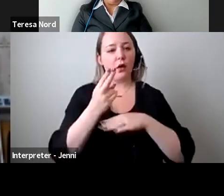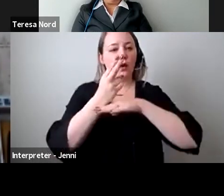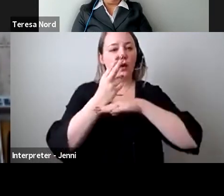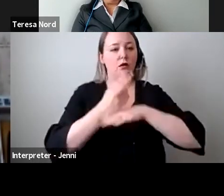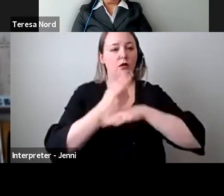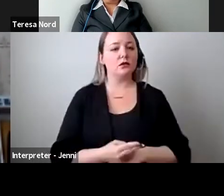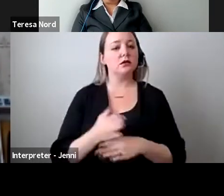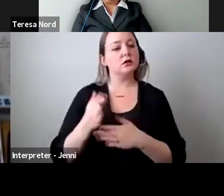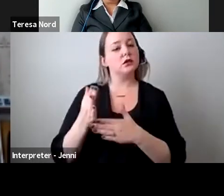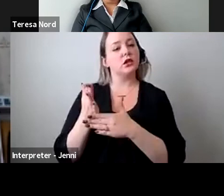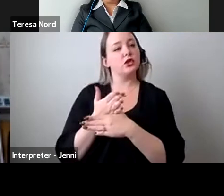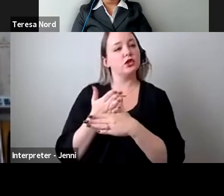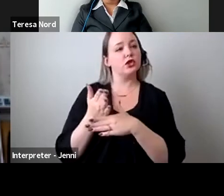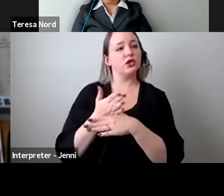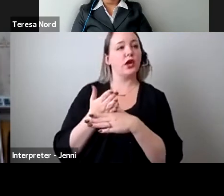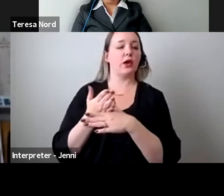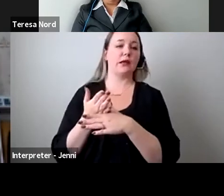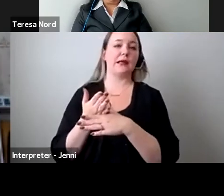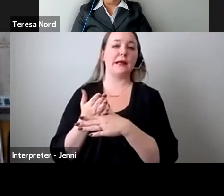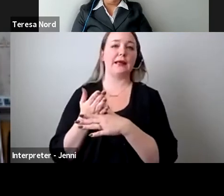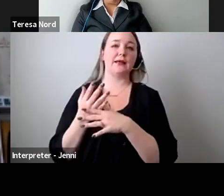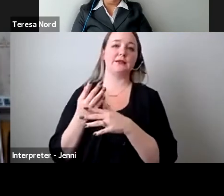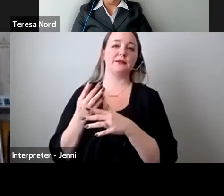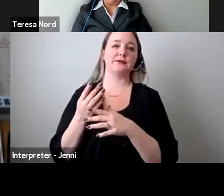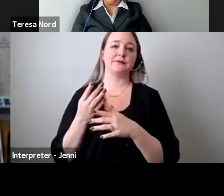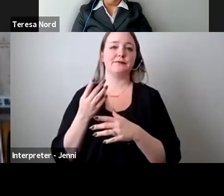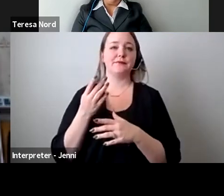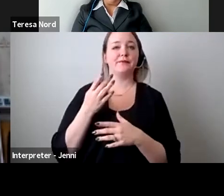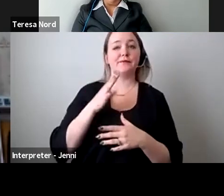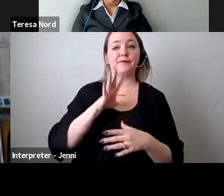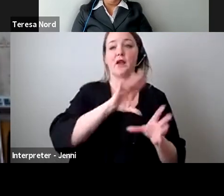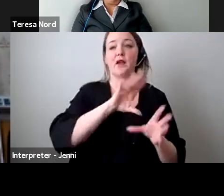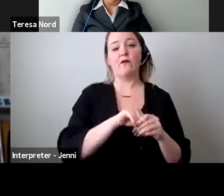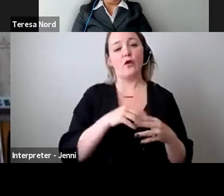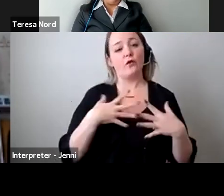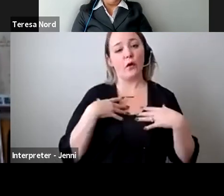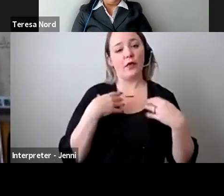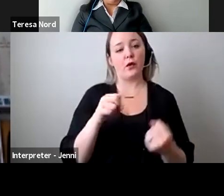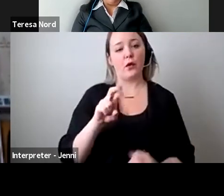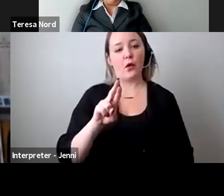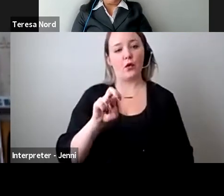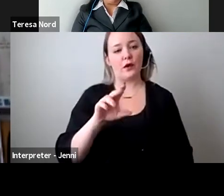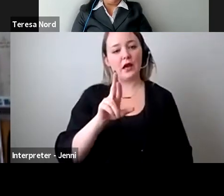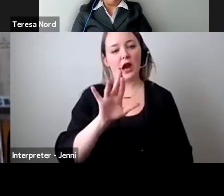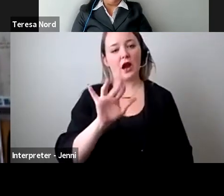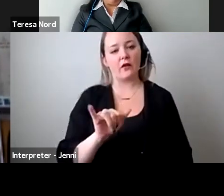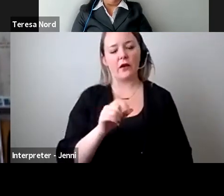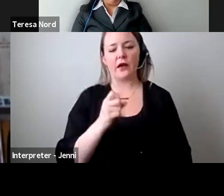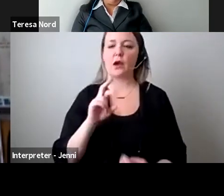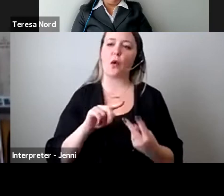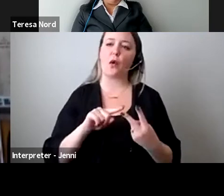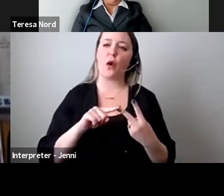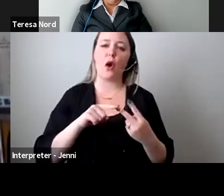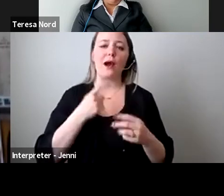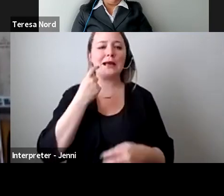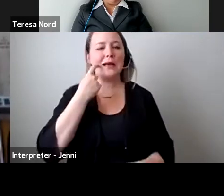sharing in platforms about being in recovery or what brought me to my